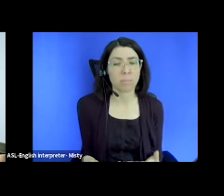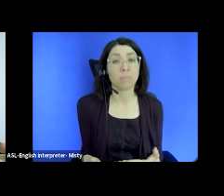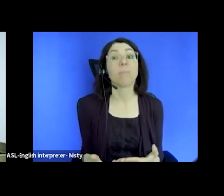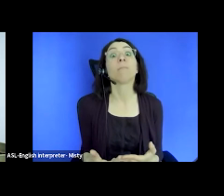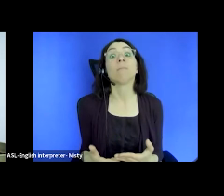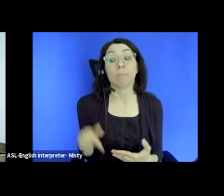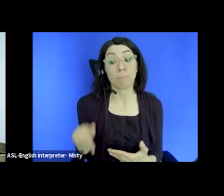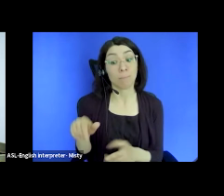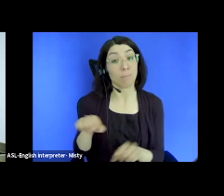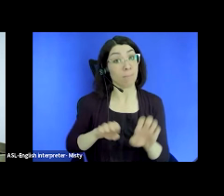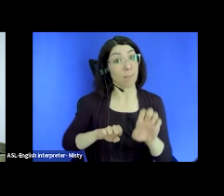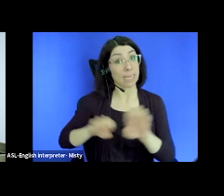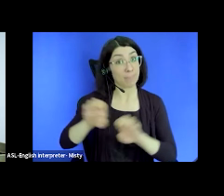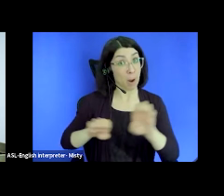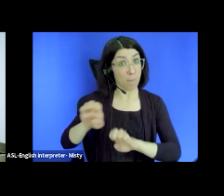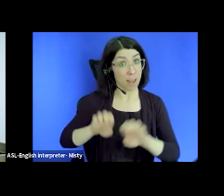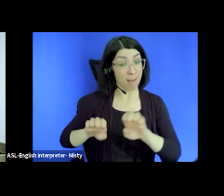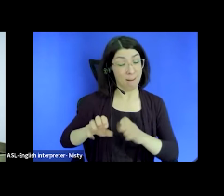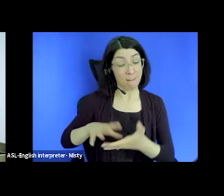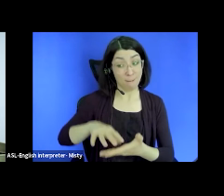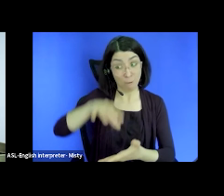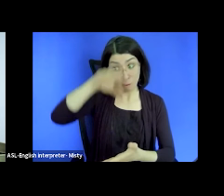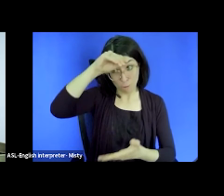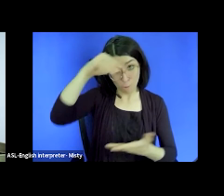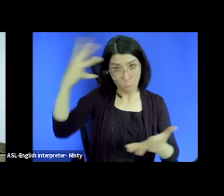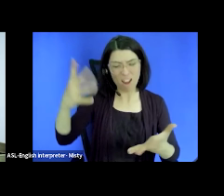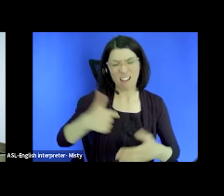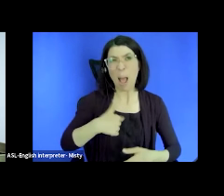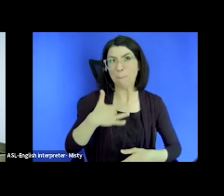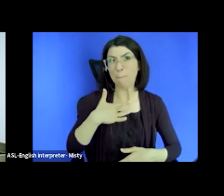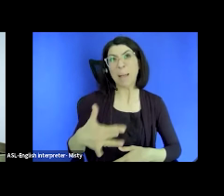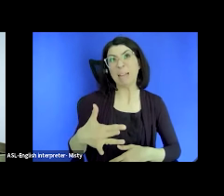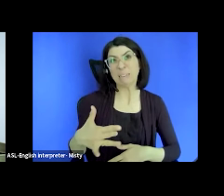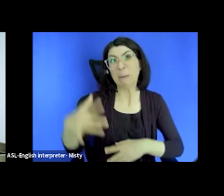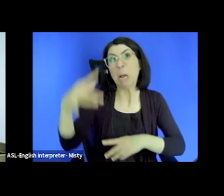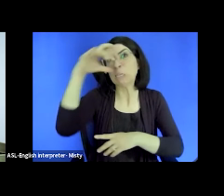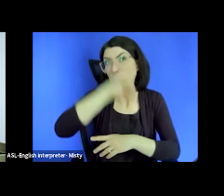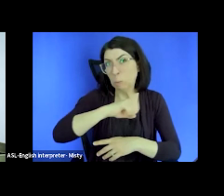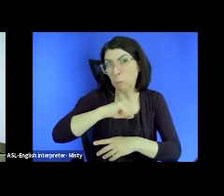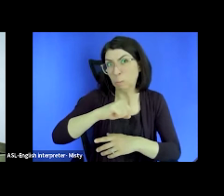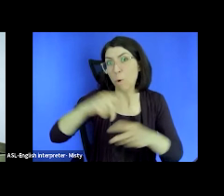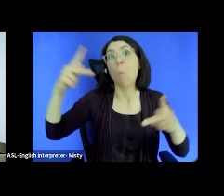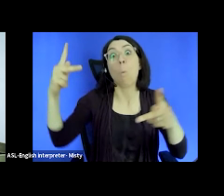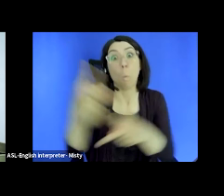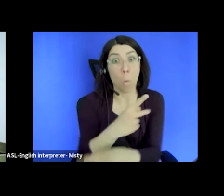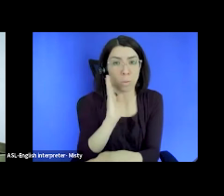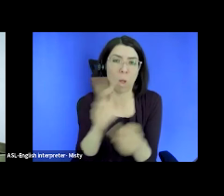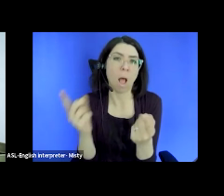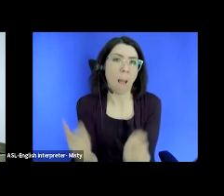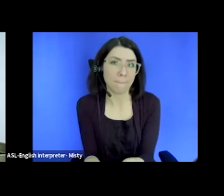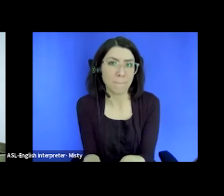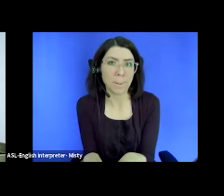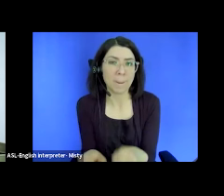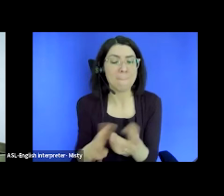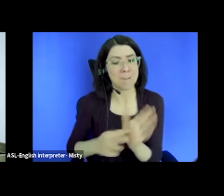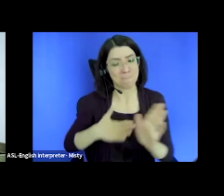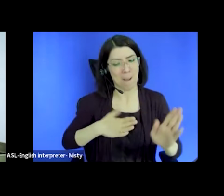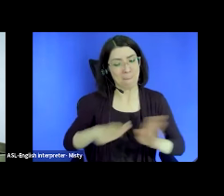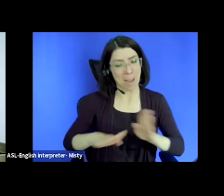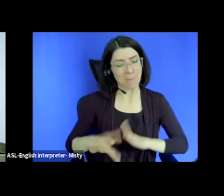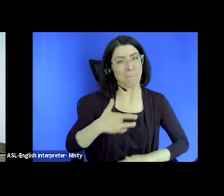You learned that you tend to expect the worst, and this has kept you from behaving in a passive way. It felt good to be honest